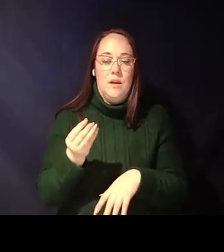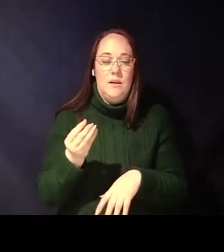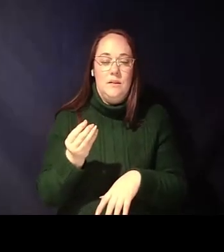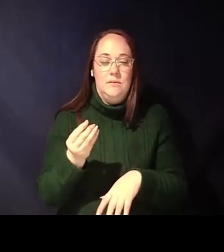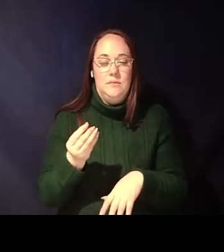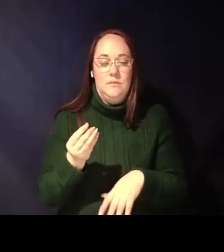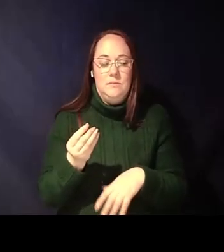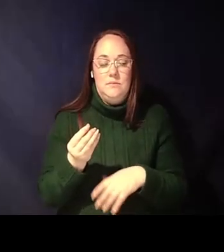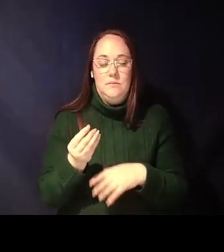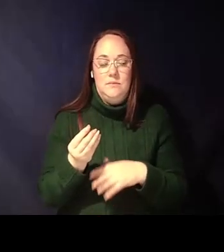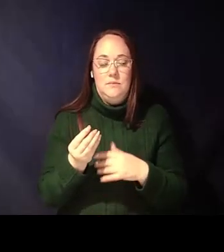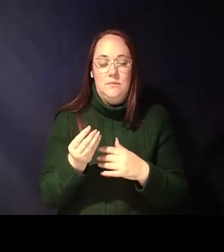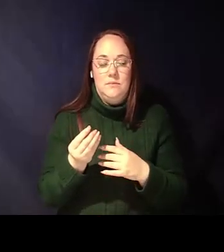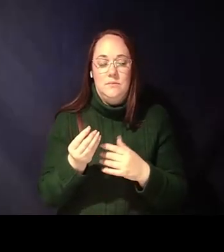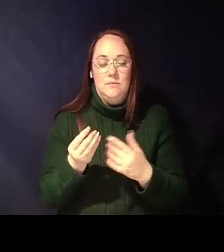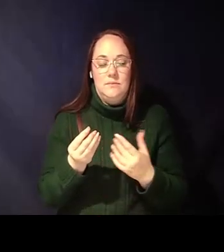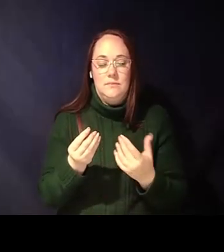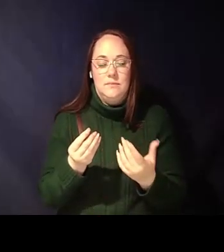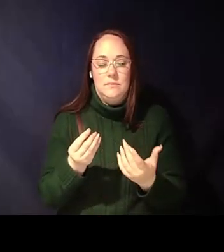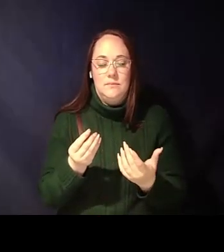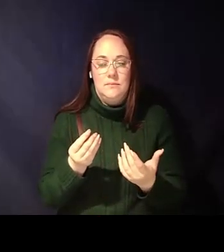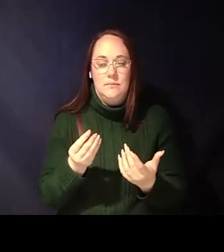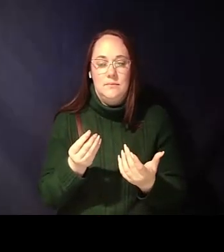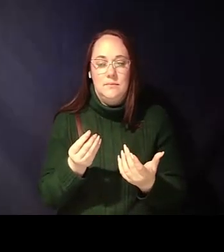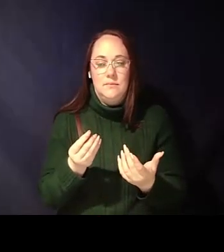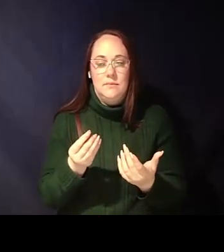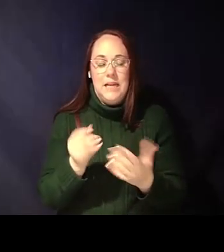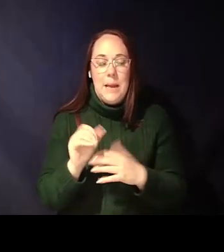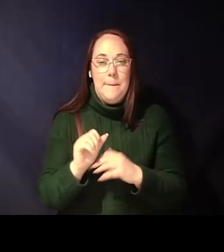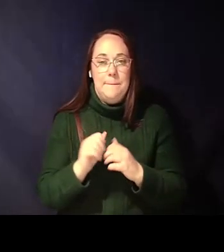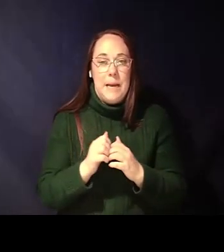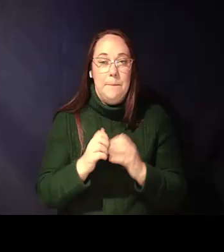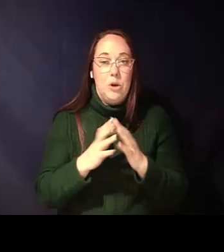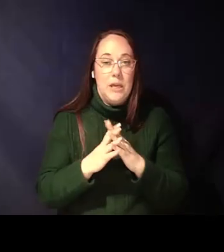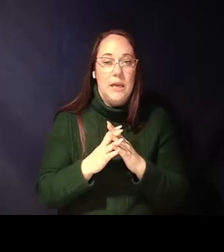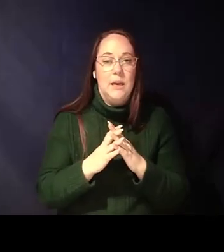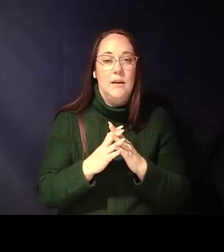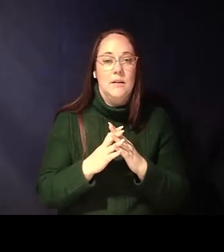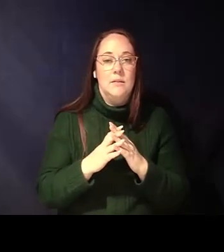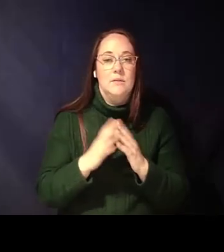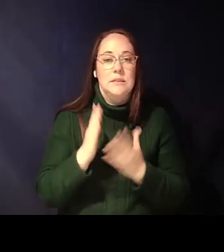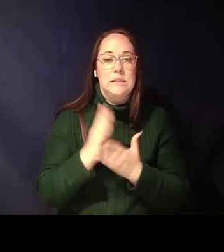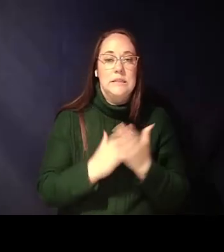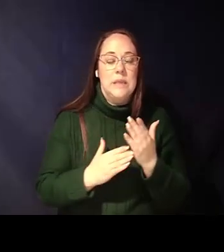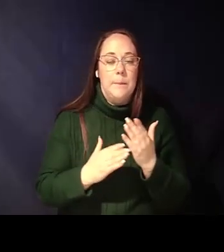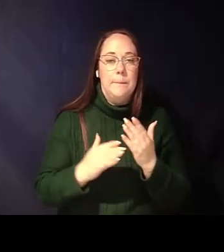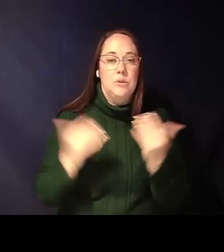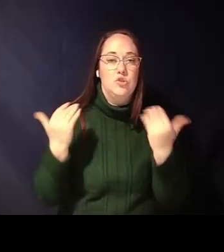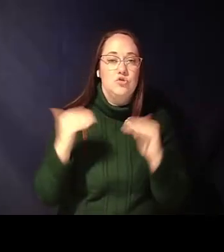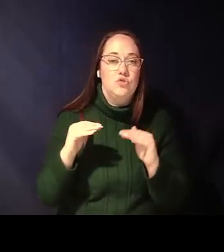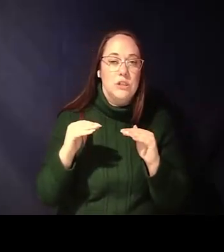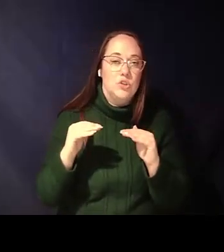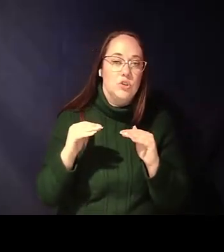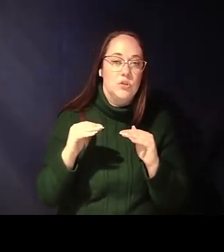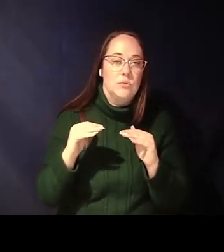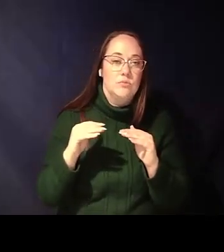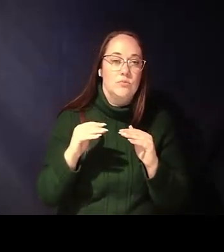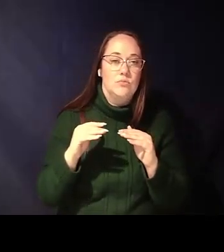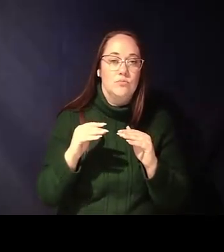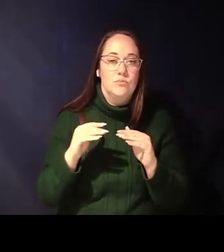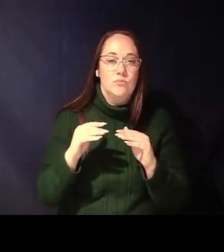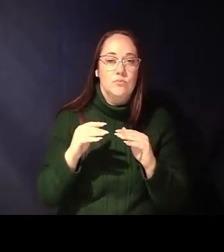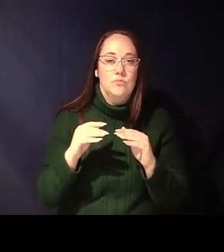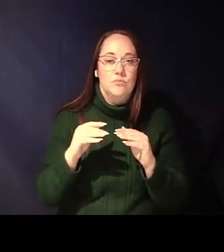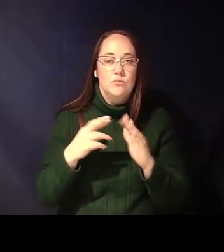Just by putting into place some stricter provisions around credentialing and